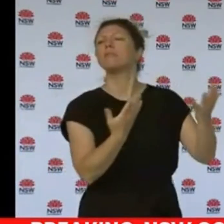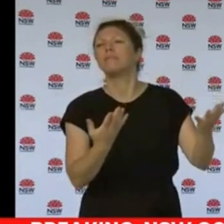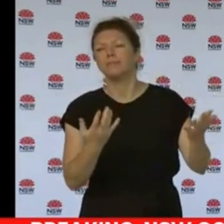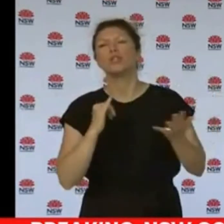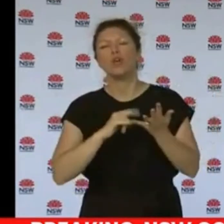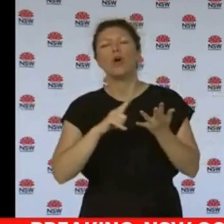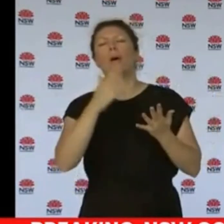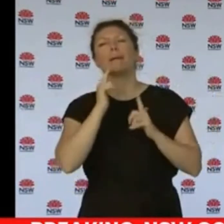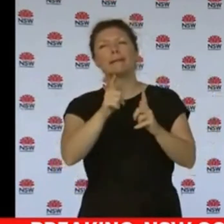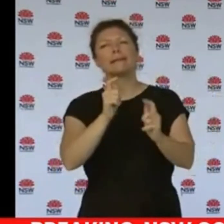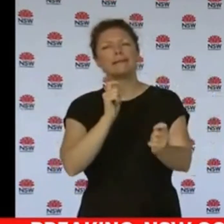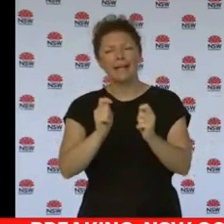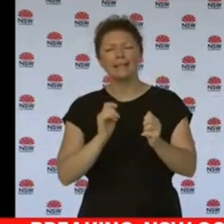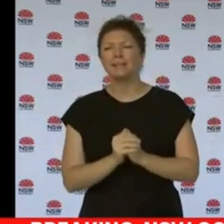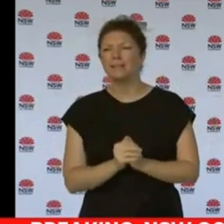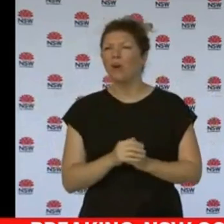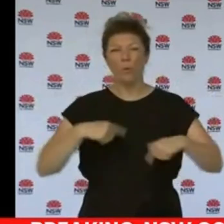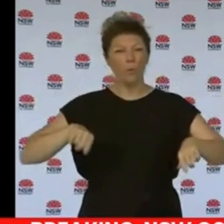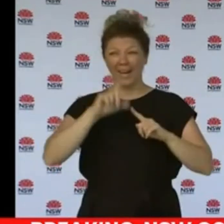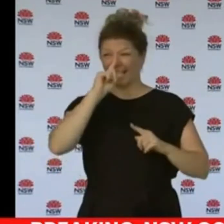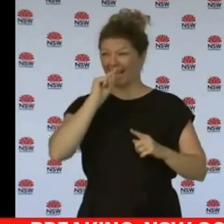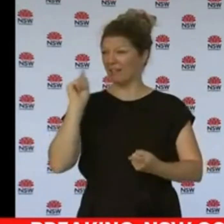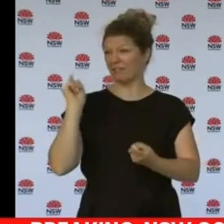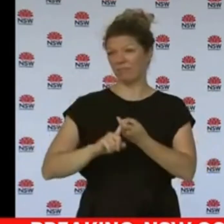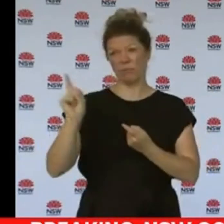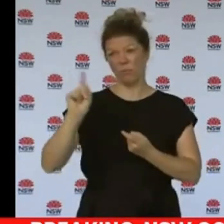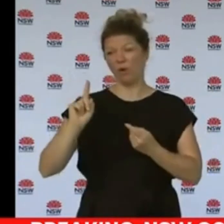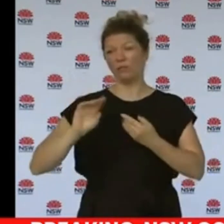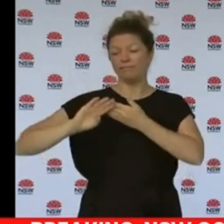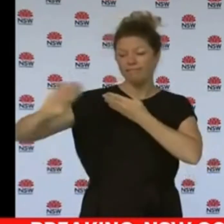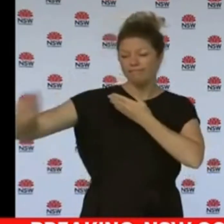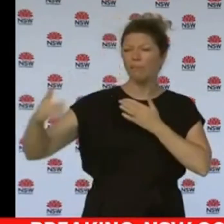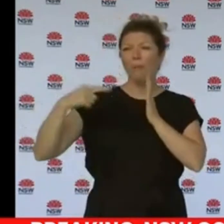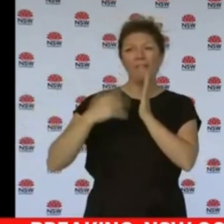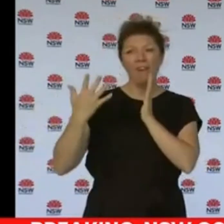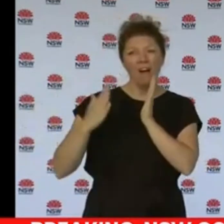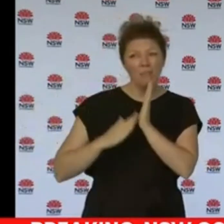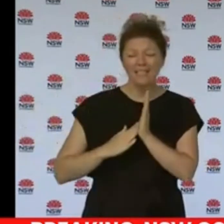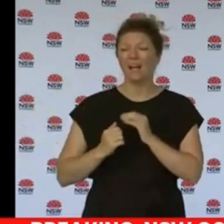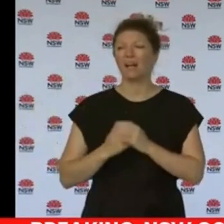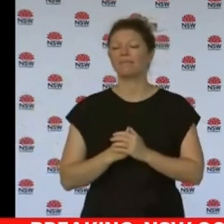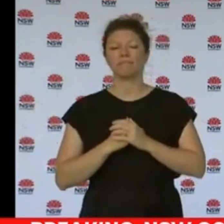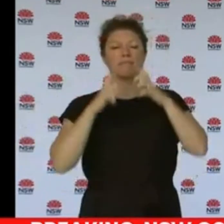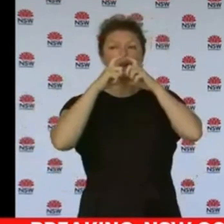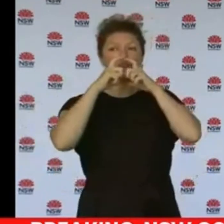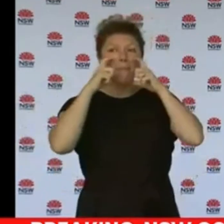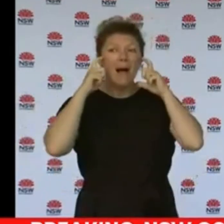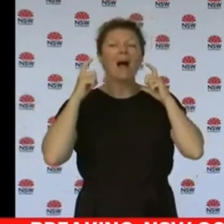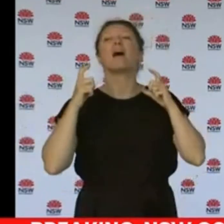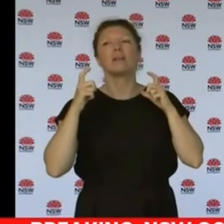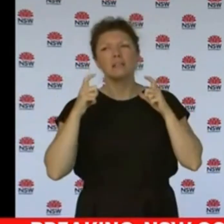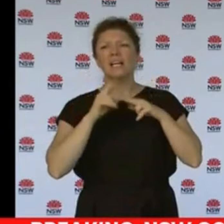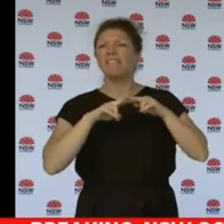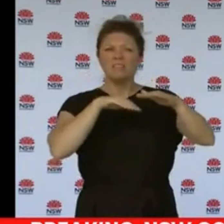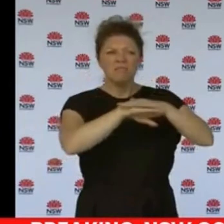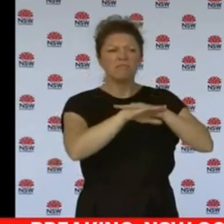COVID spread by really just adhering to those simple messages, maintaining that 1.5 social distancing, wearing the mask in the settings